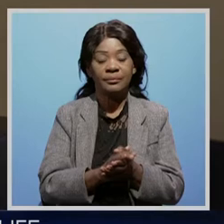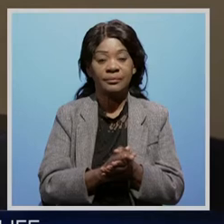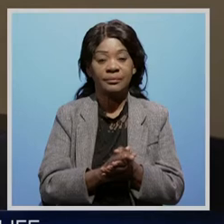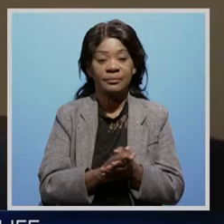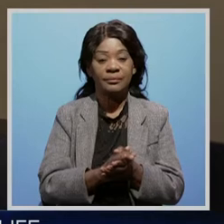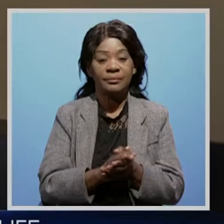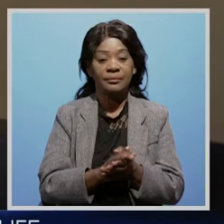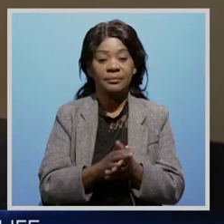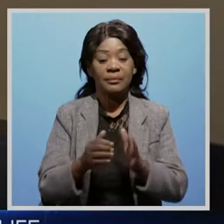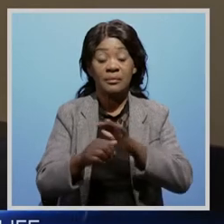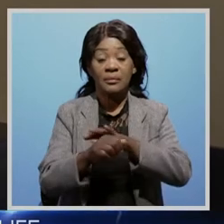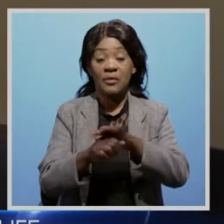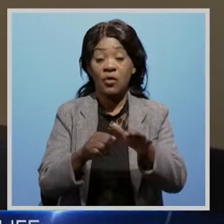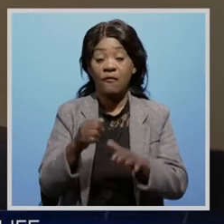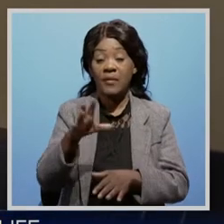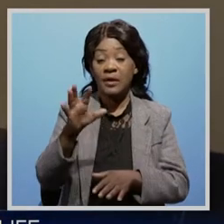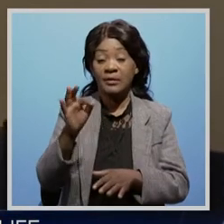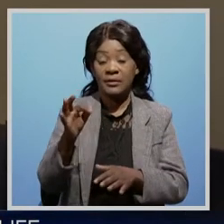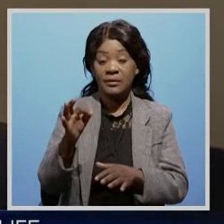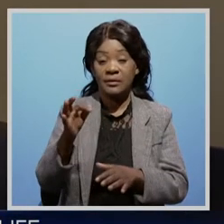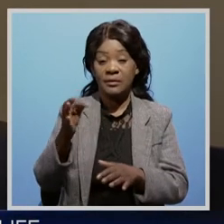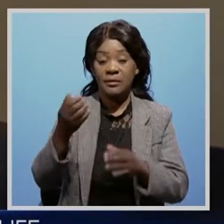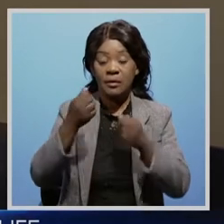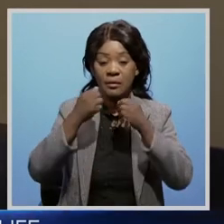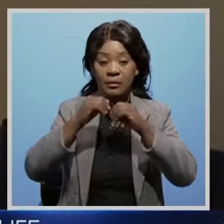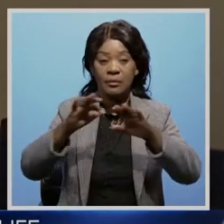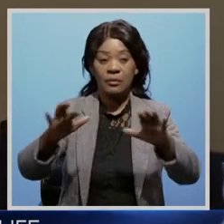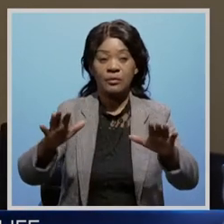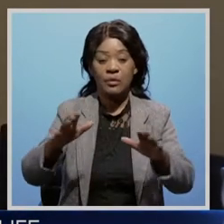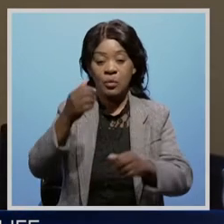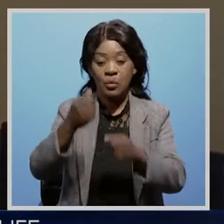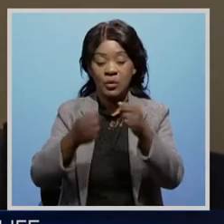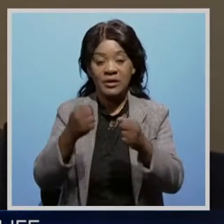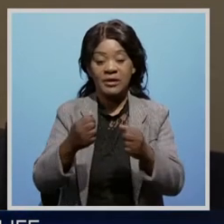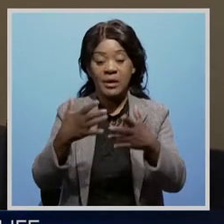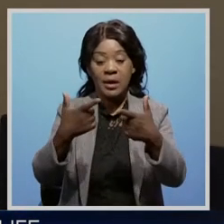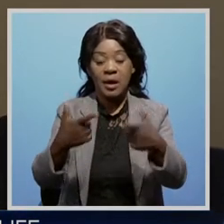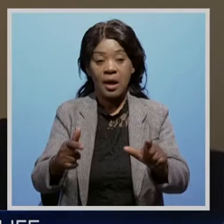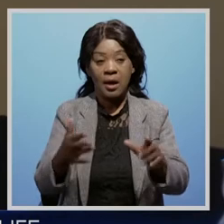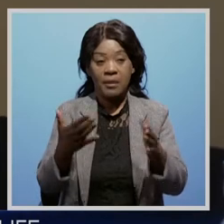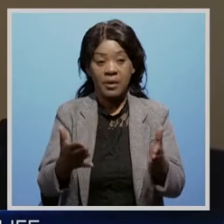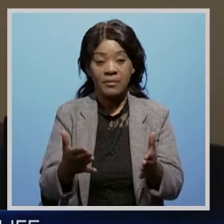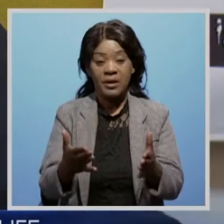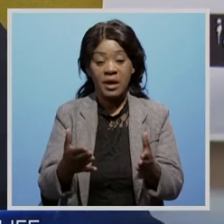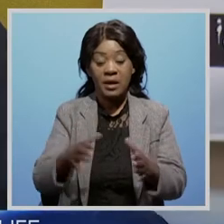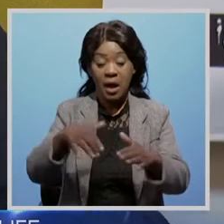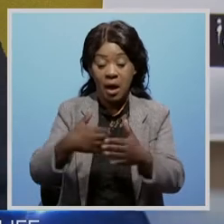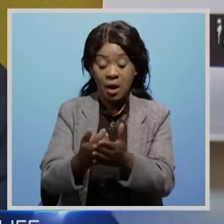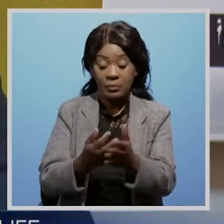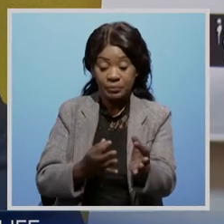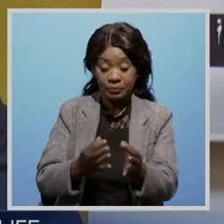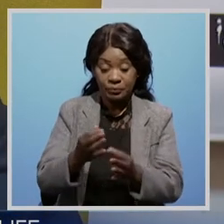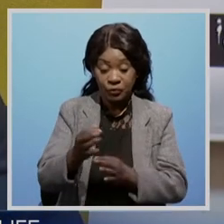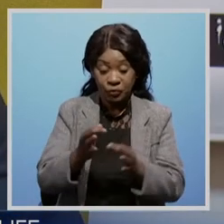the COVID pandemic to transfer that technology into COVID diagnosis. Earlier,